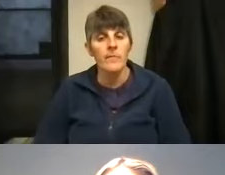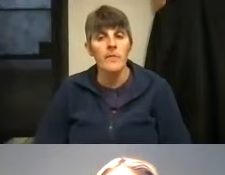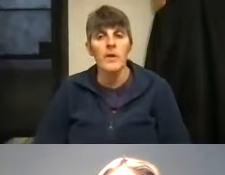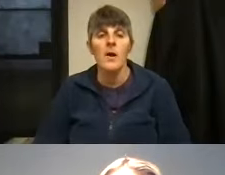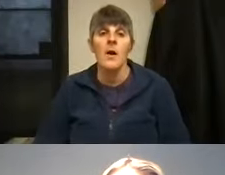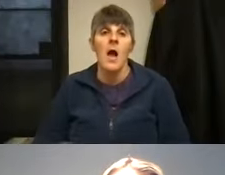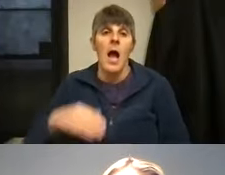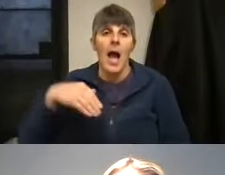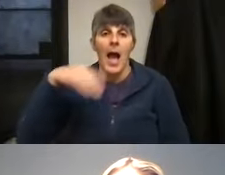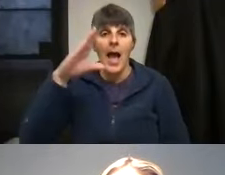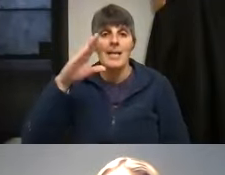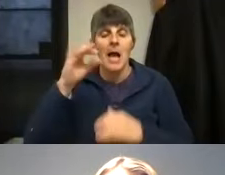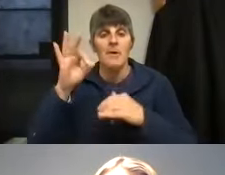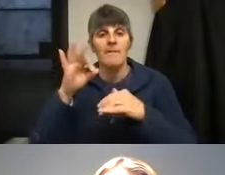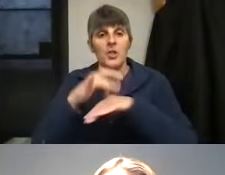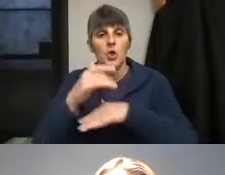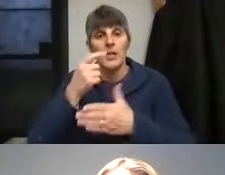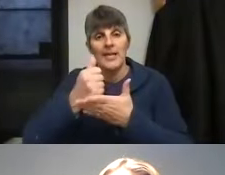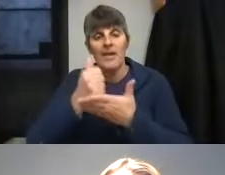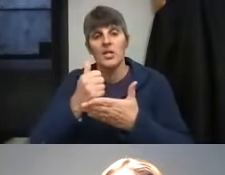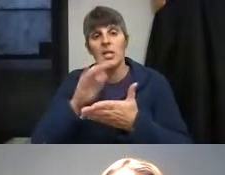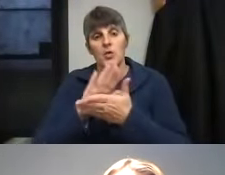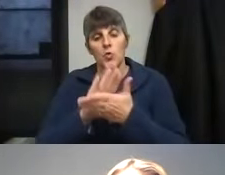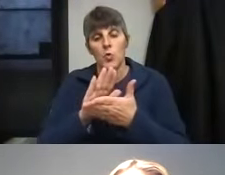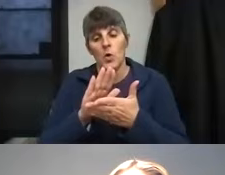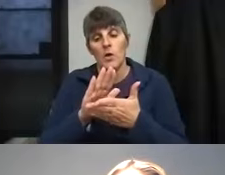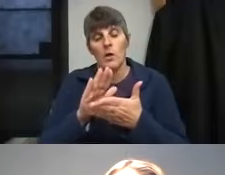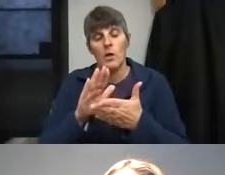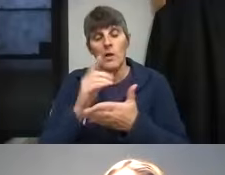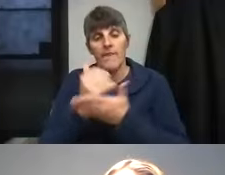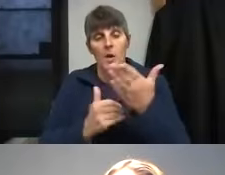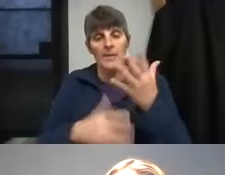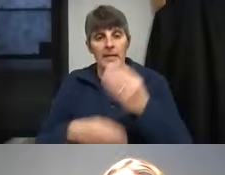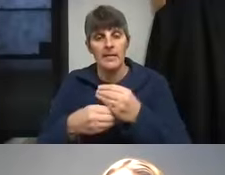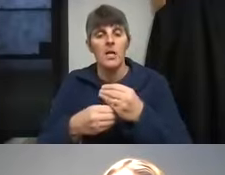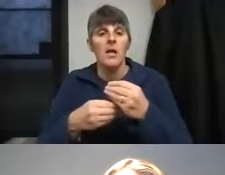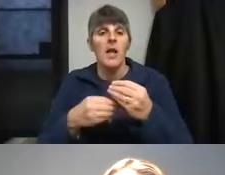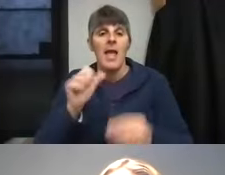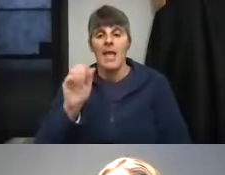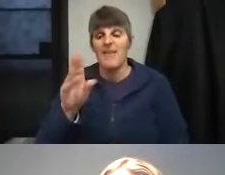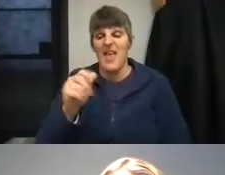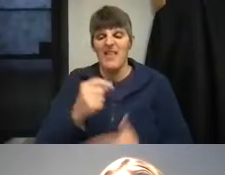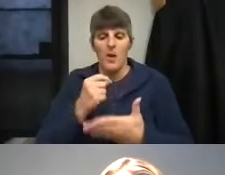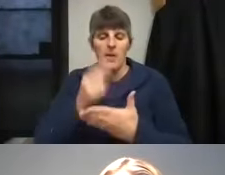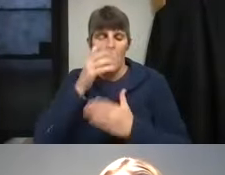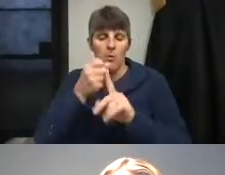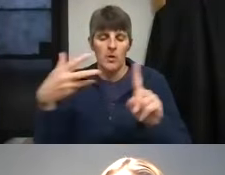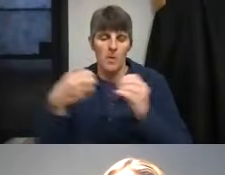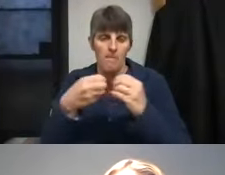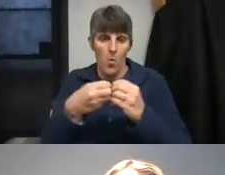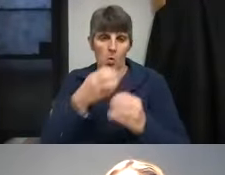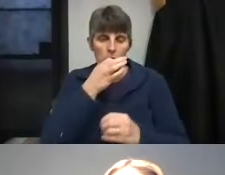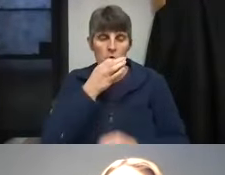On top of these early intervention and school therapies, ABA therapy, which I'm going to get a little more into in a little